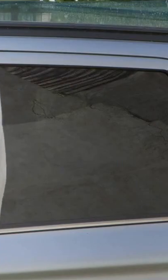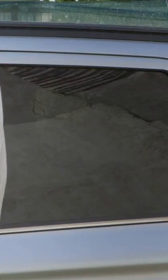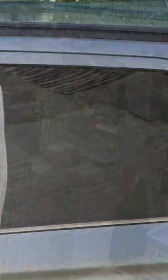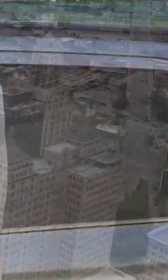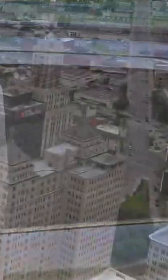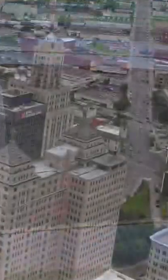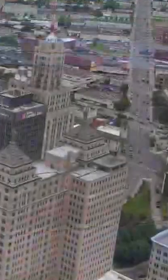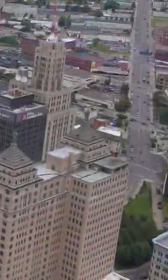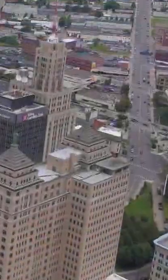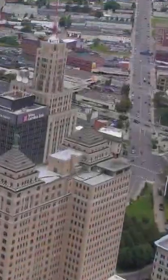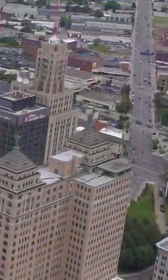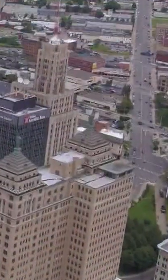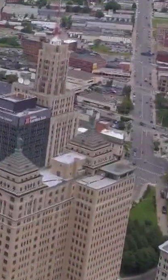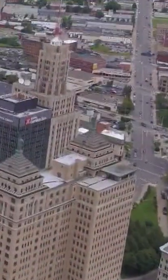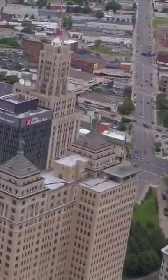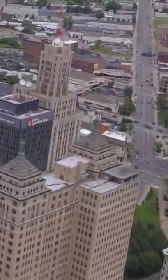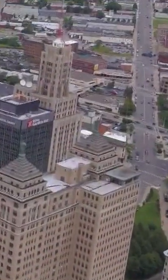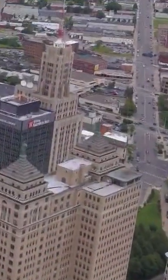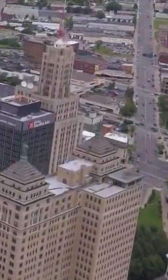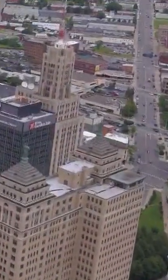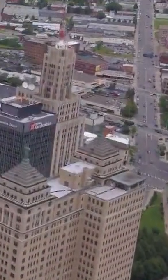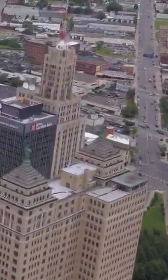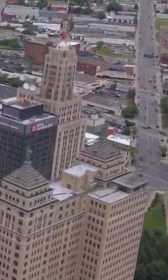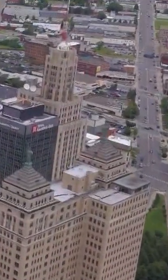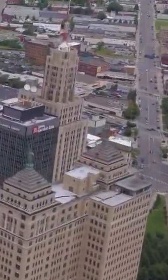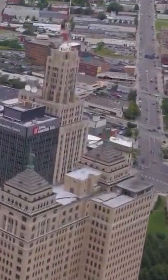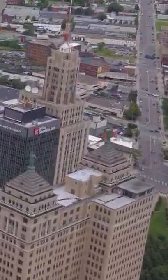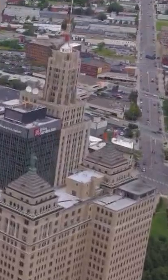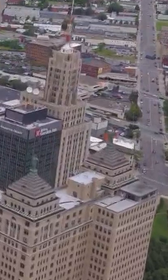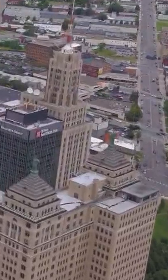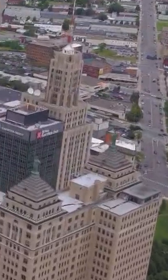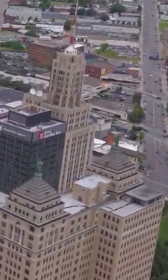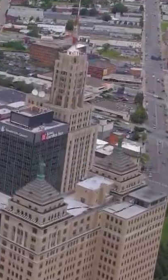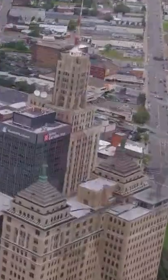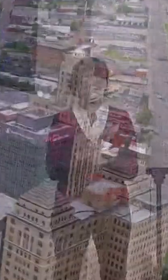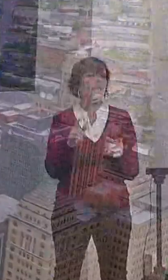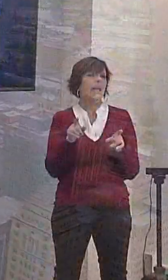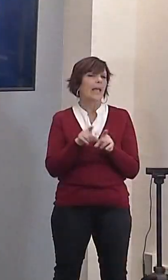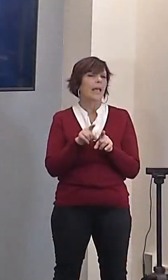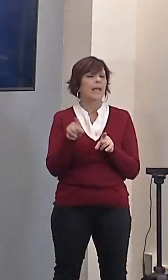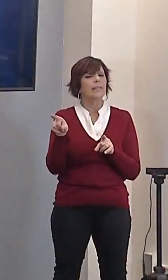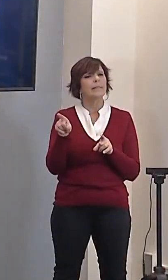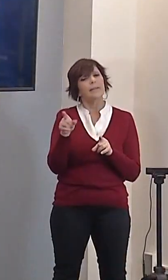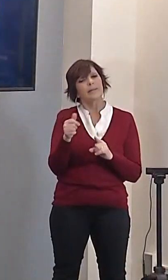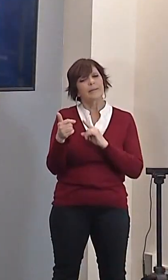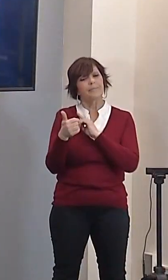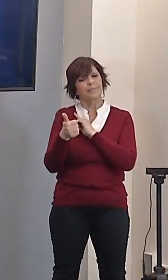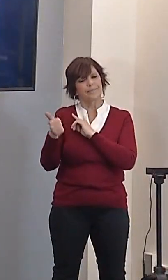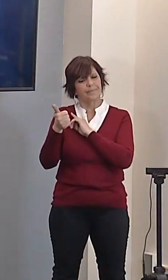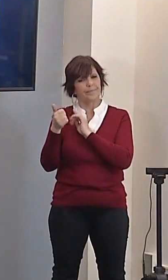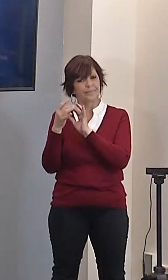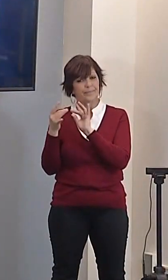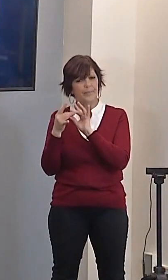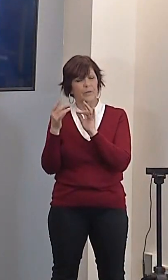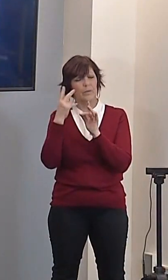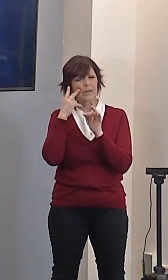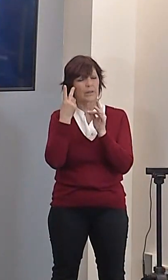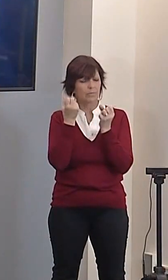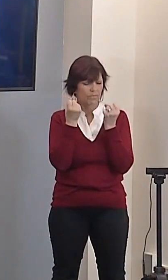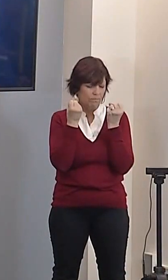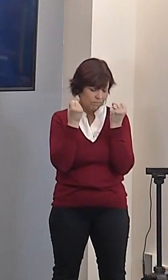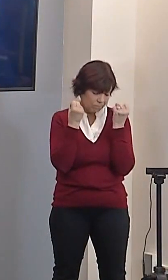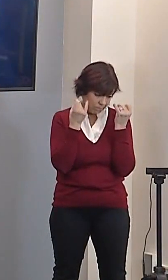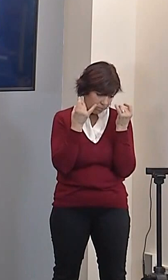of the pandemic, 37% of them have been recorded this month. We're seeing an explosion of cases in the